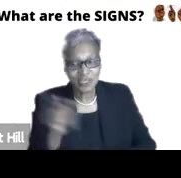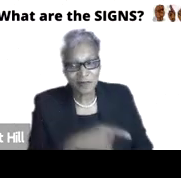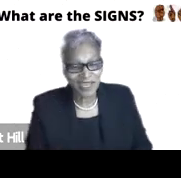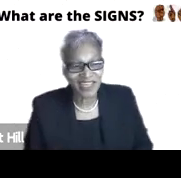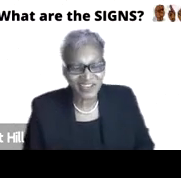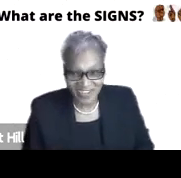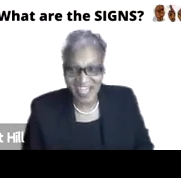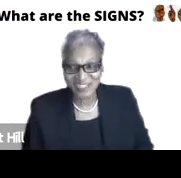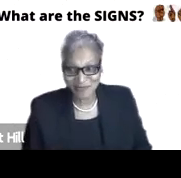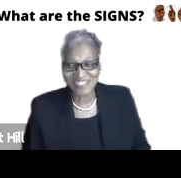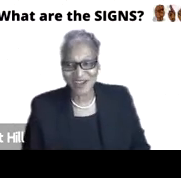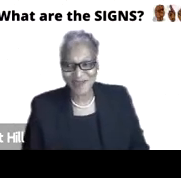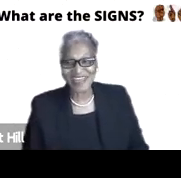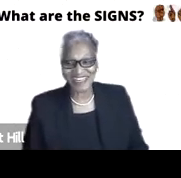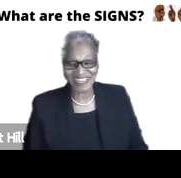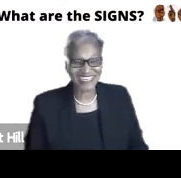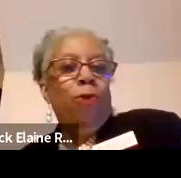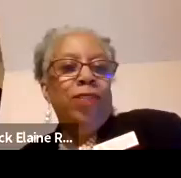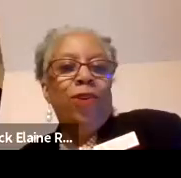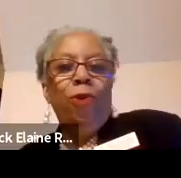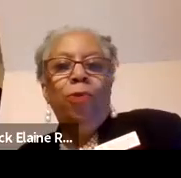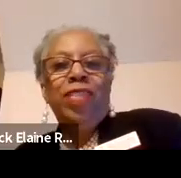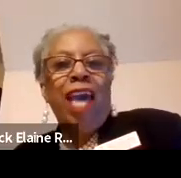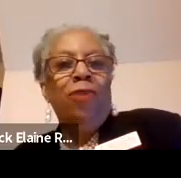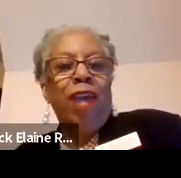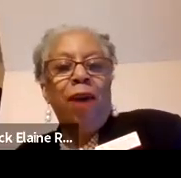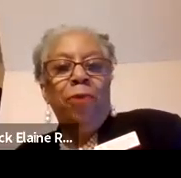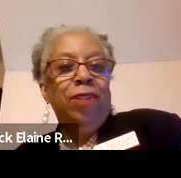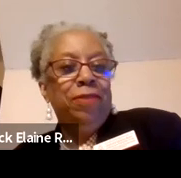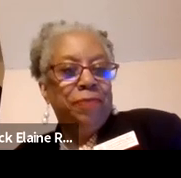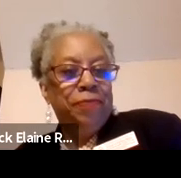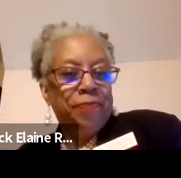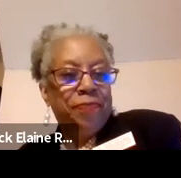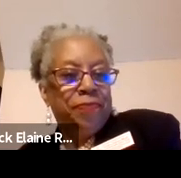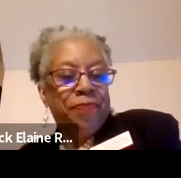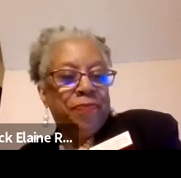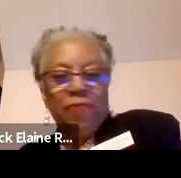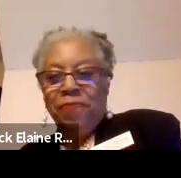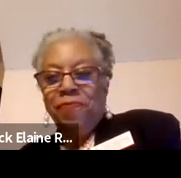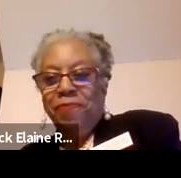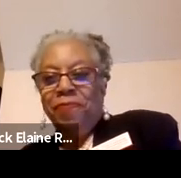interpreter. Somebody out there got some of this already. Yep. Who was that on that one?